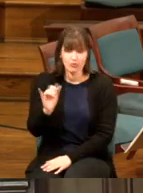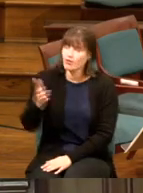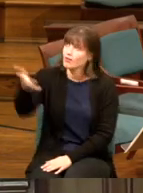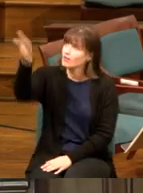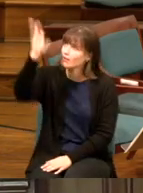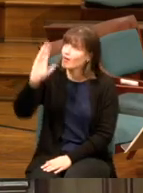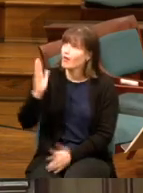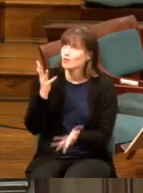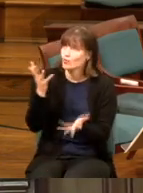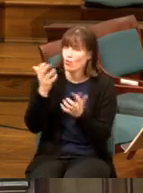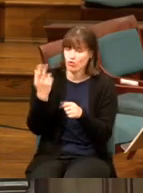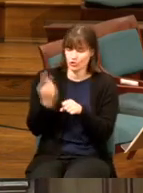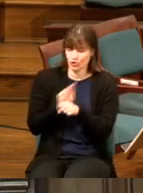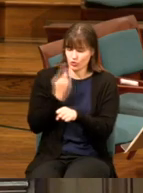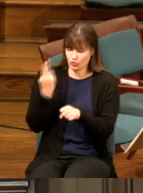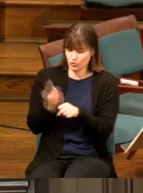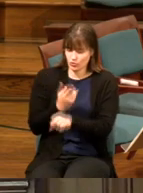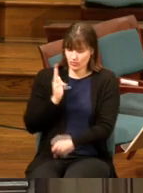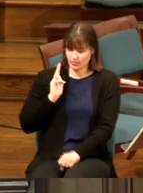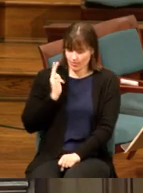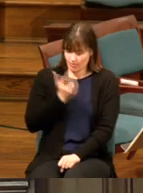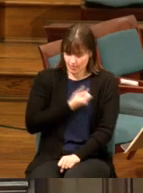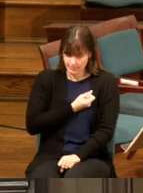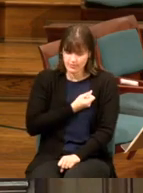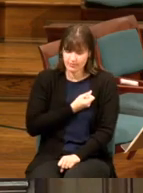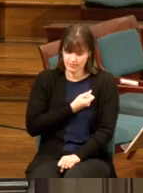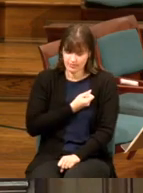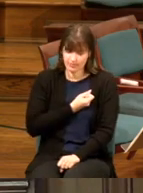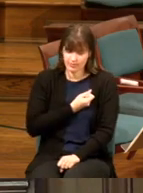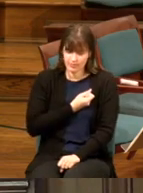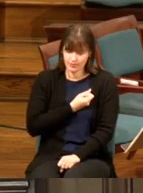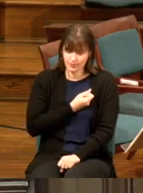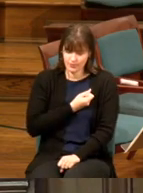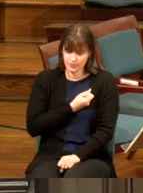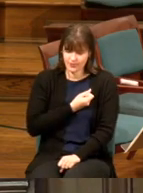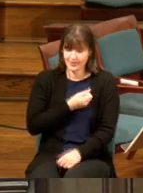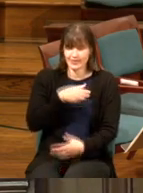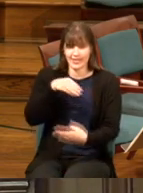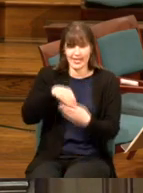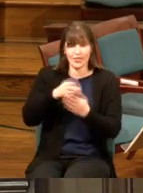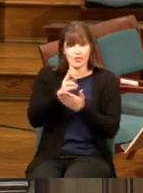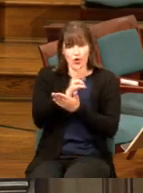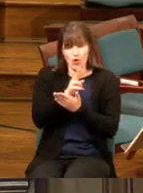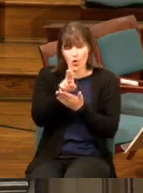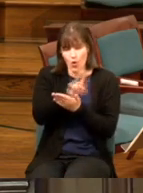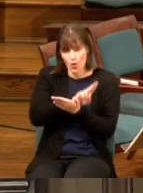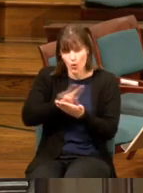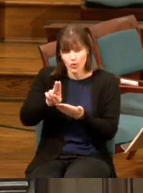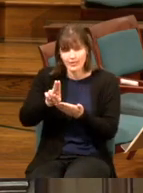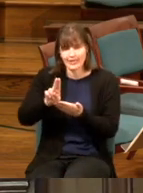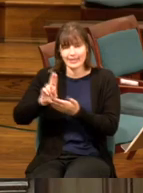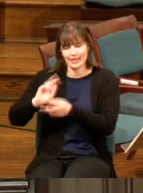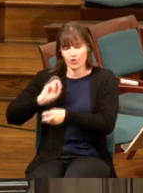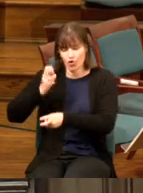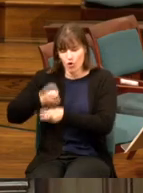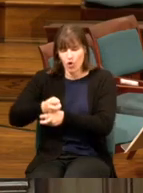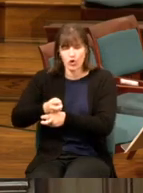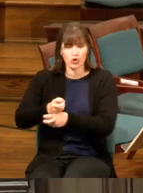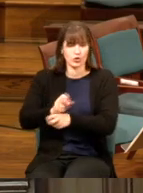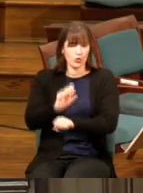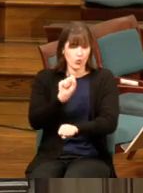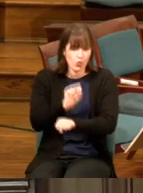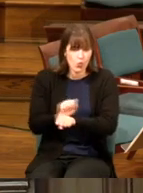wants to use us in the holy and hard work